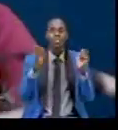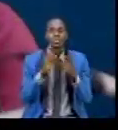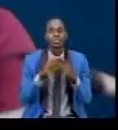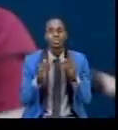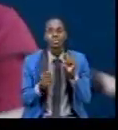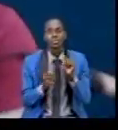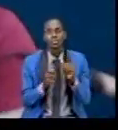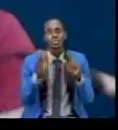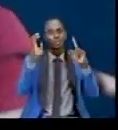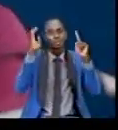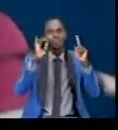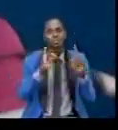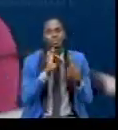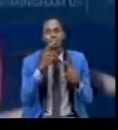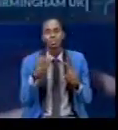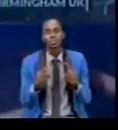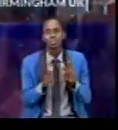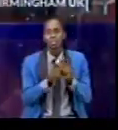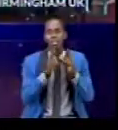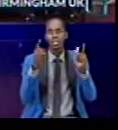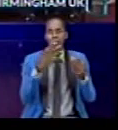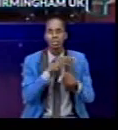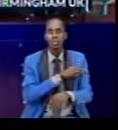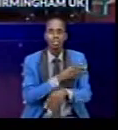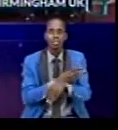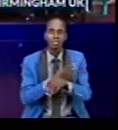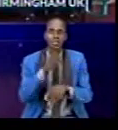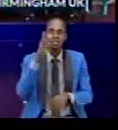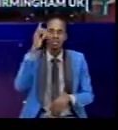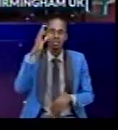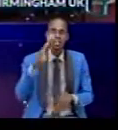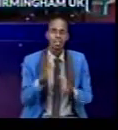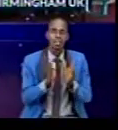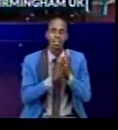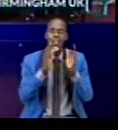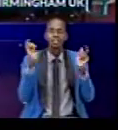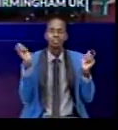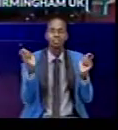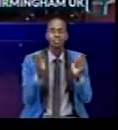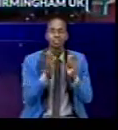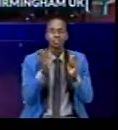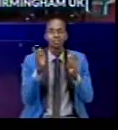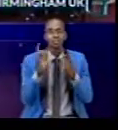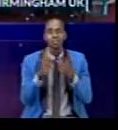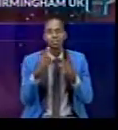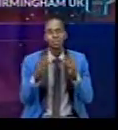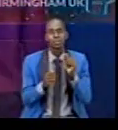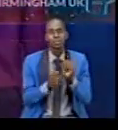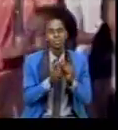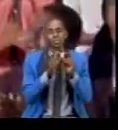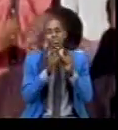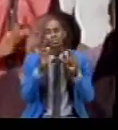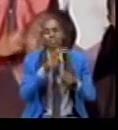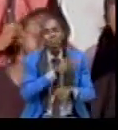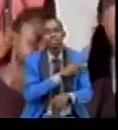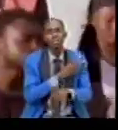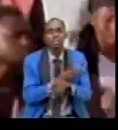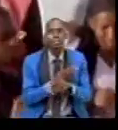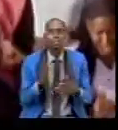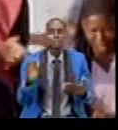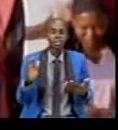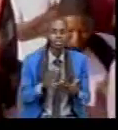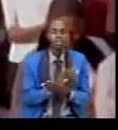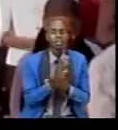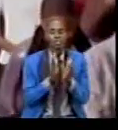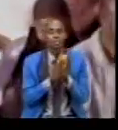Hallelujah. He's the great Almighty God. Hallelujah. God the great Almighty God. Oh, sing hallelujah.